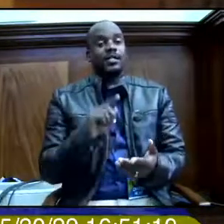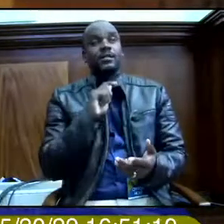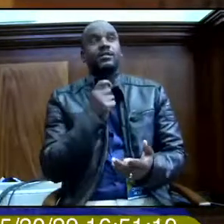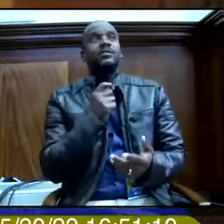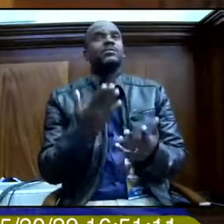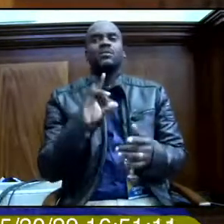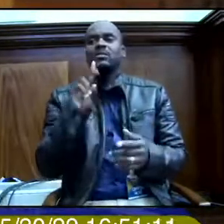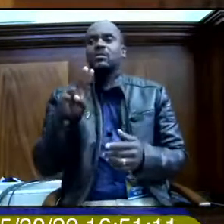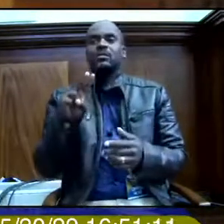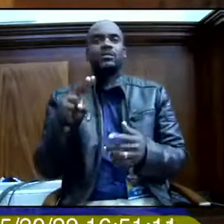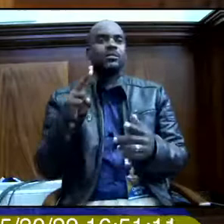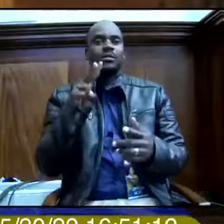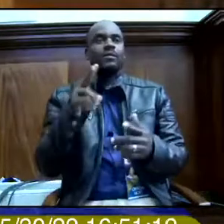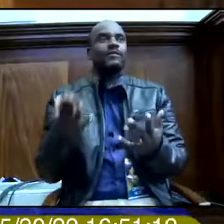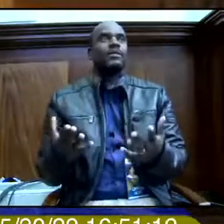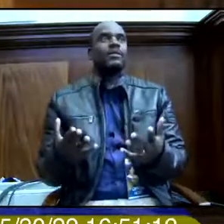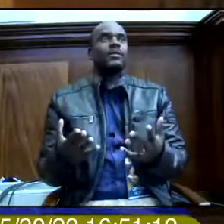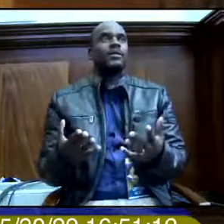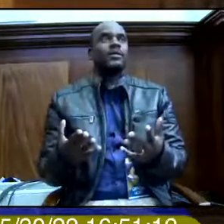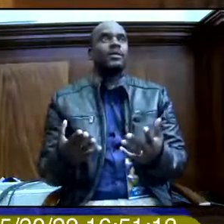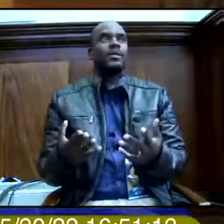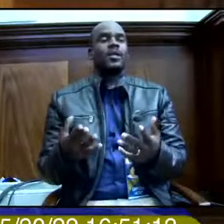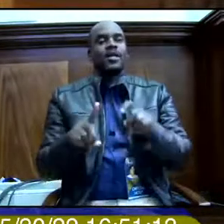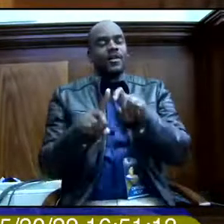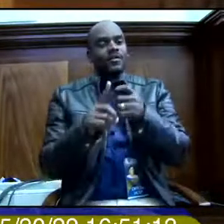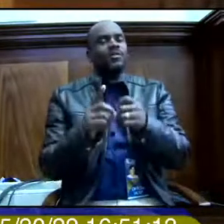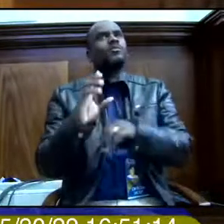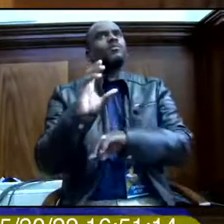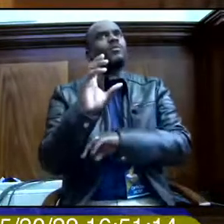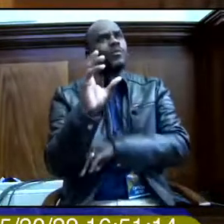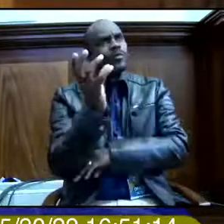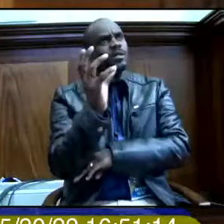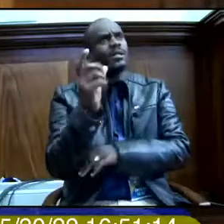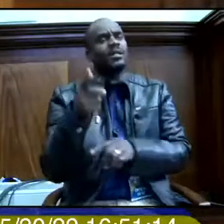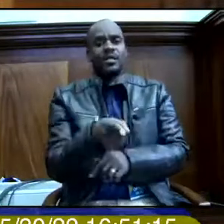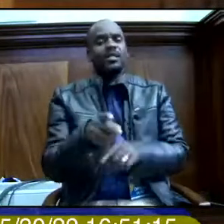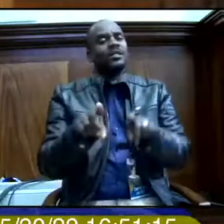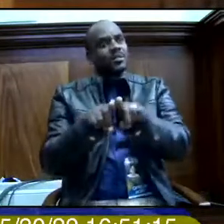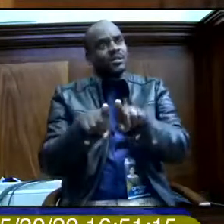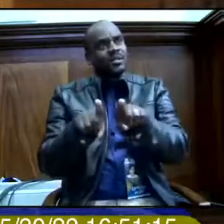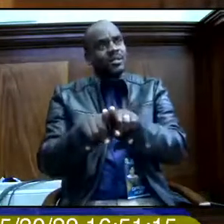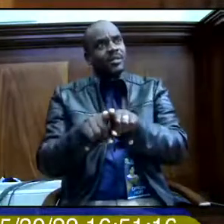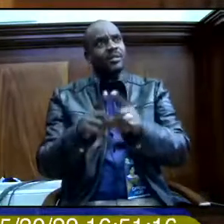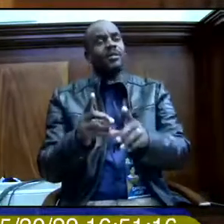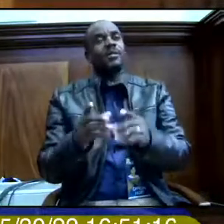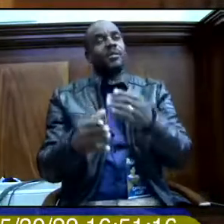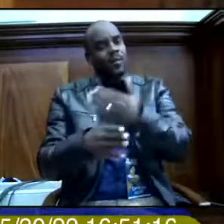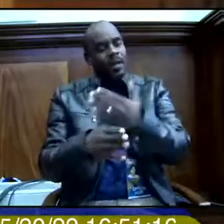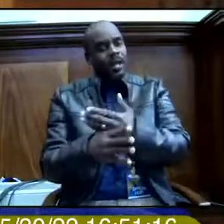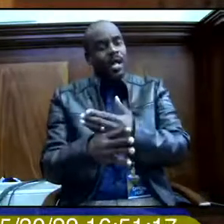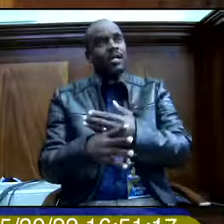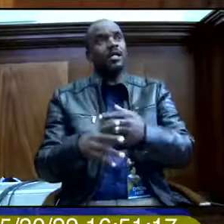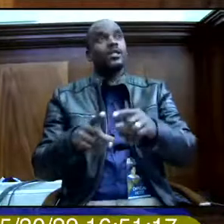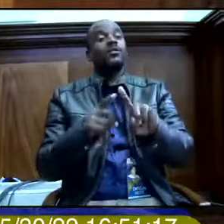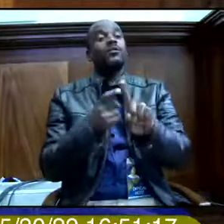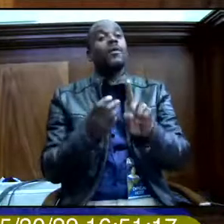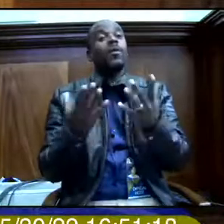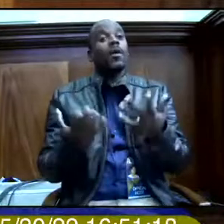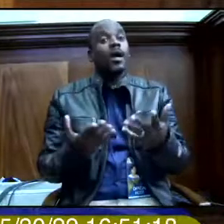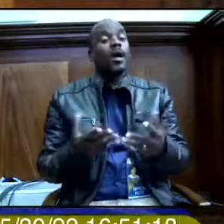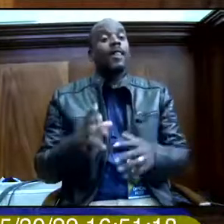them spark at debate coming from free state this is what workers are saying from the free state at that level where the